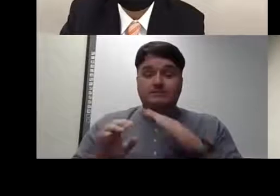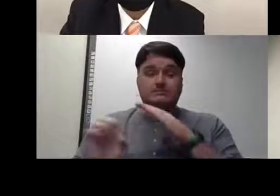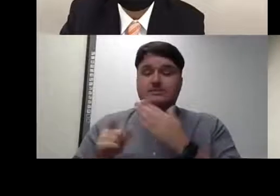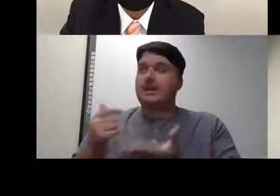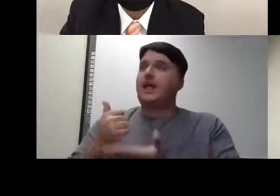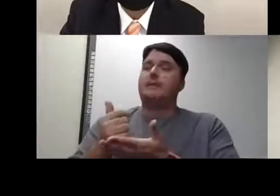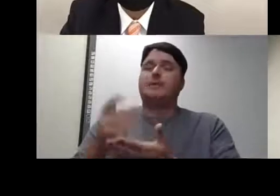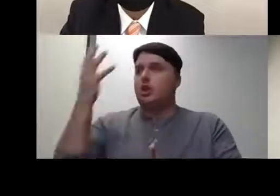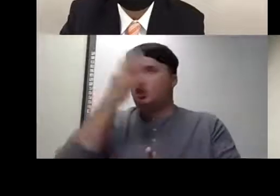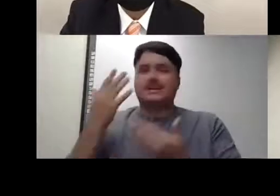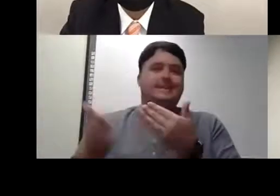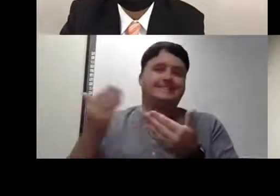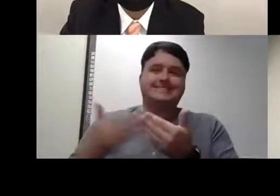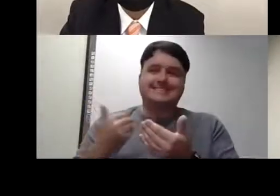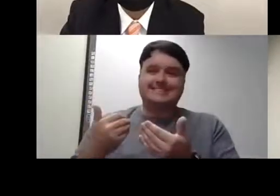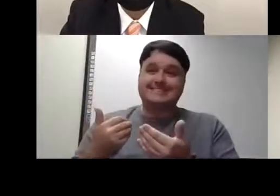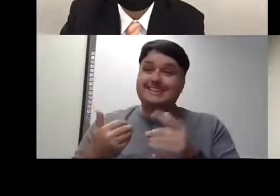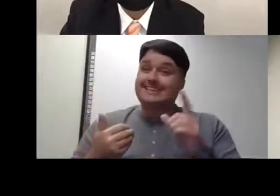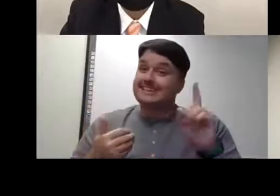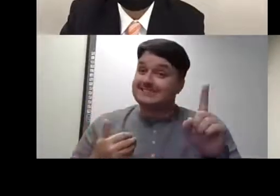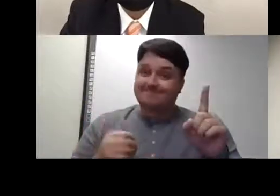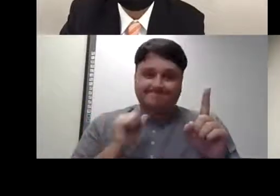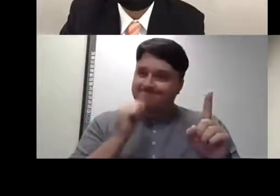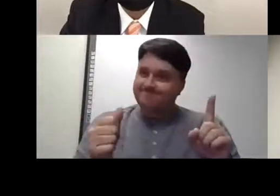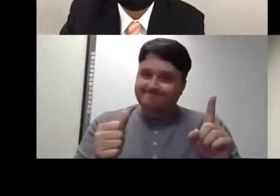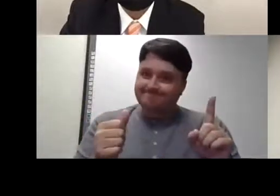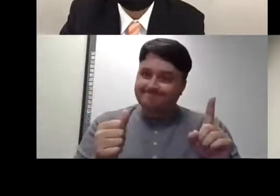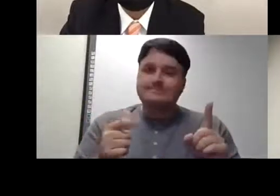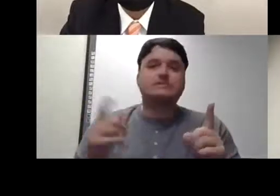easy, but it's not. It's too